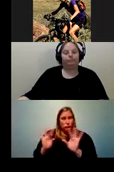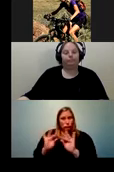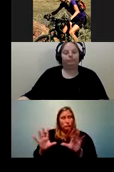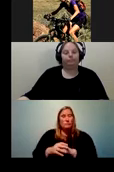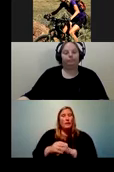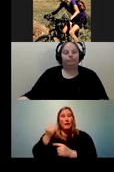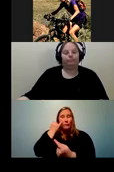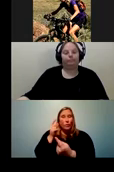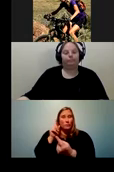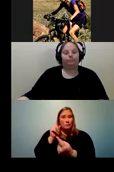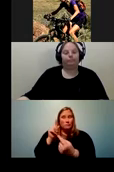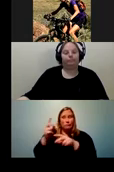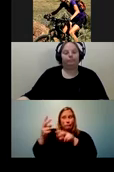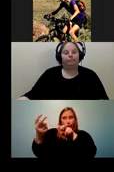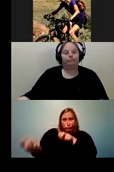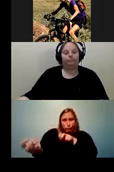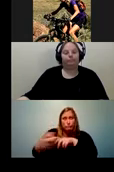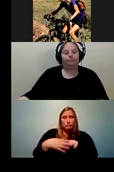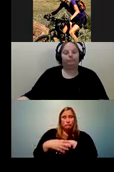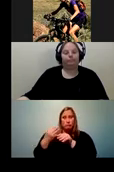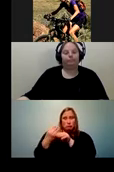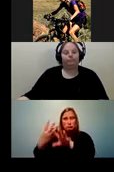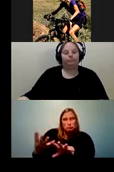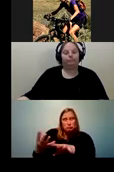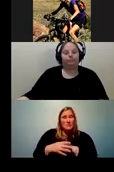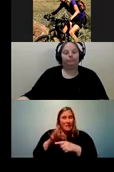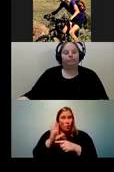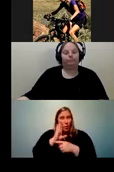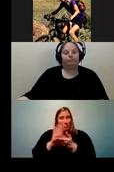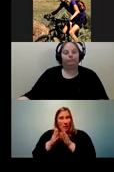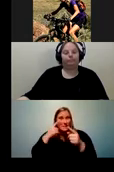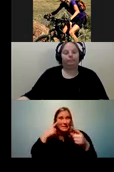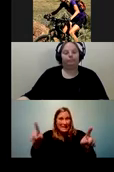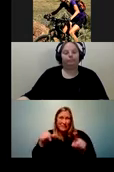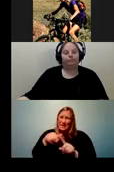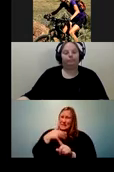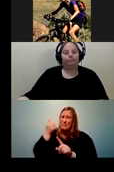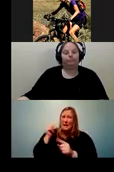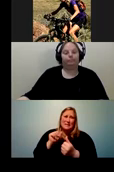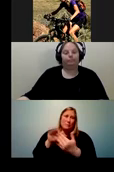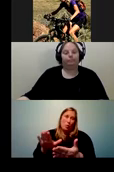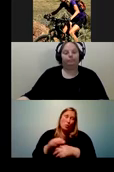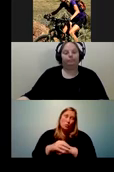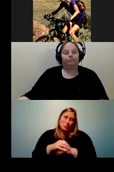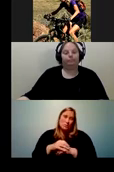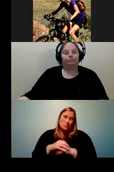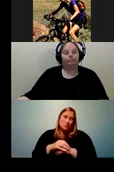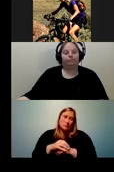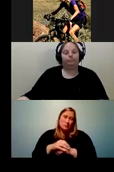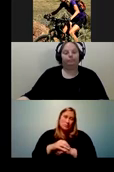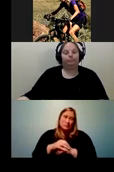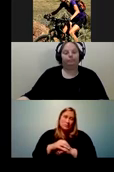with people virtually, that it's accessible and that it's the best source of meeting with them, which is better to meet with them